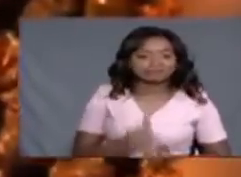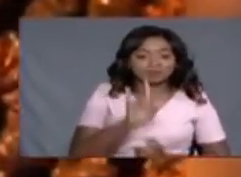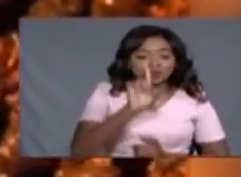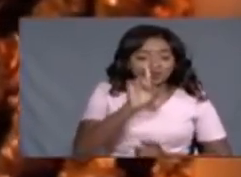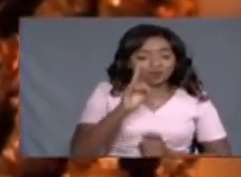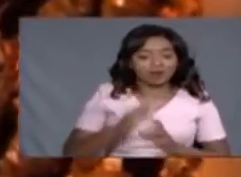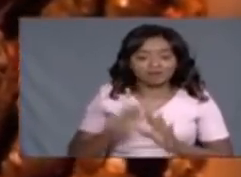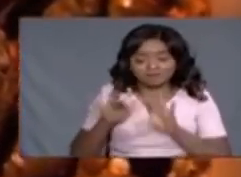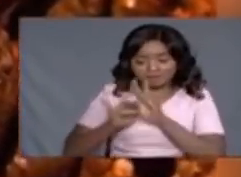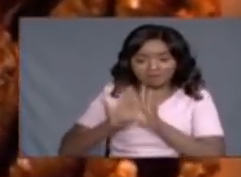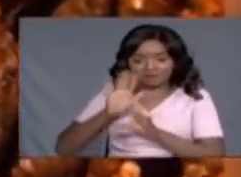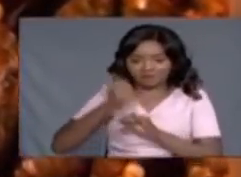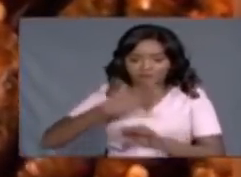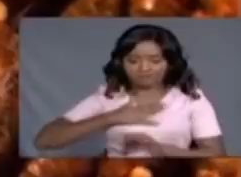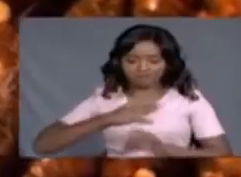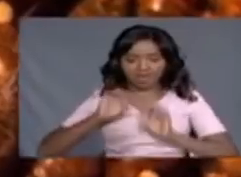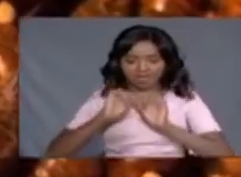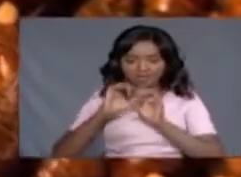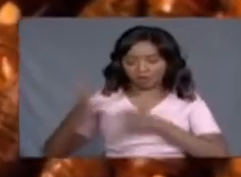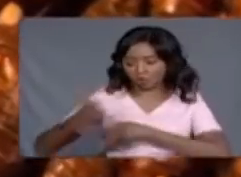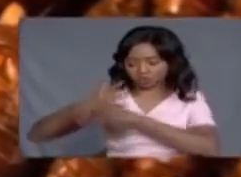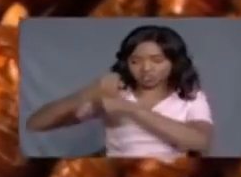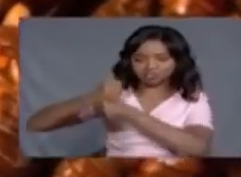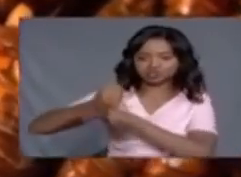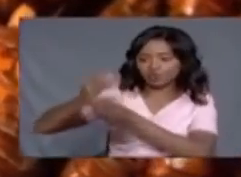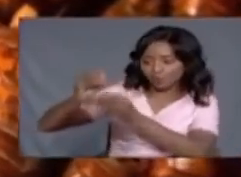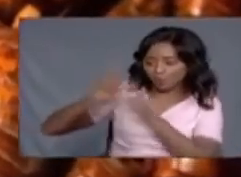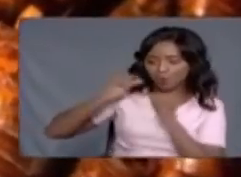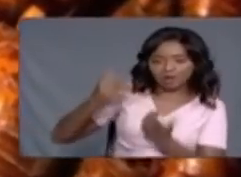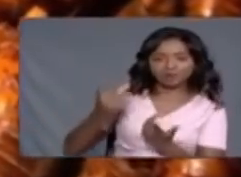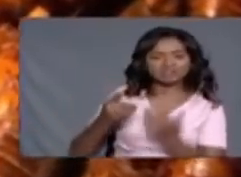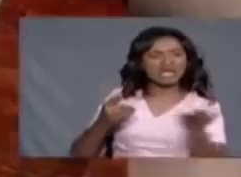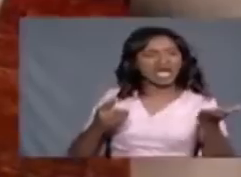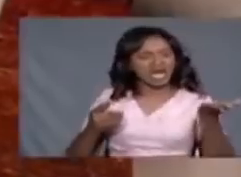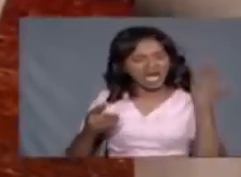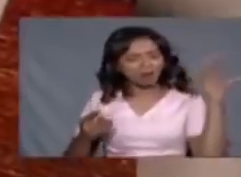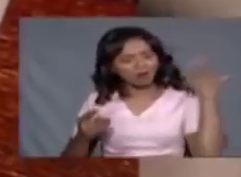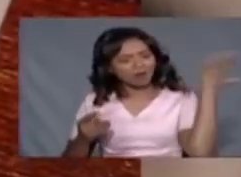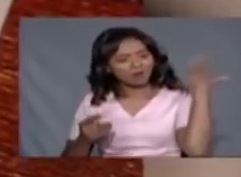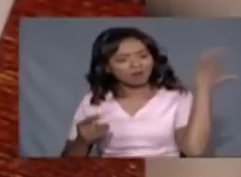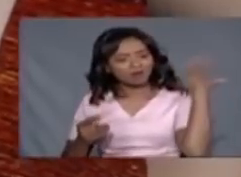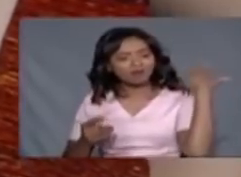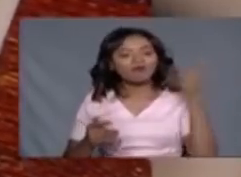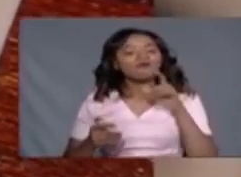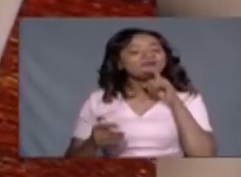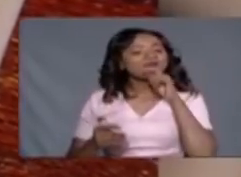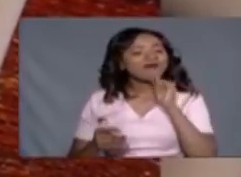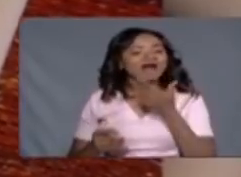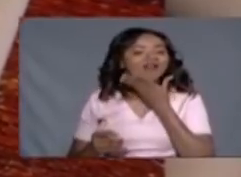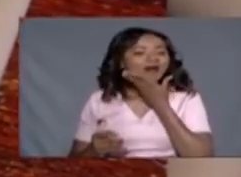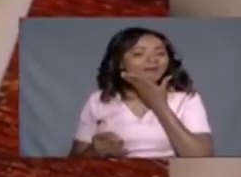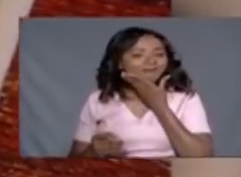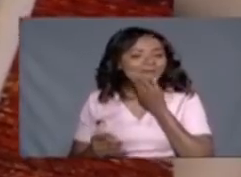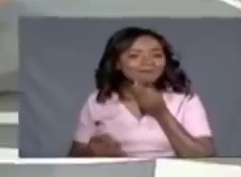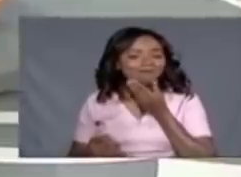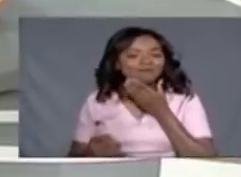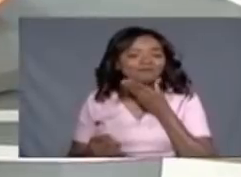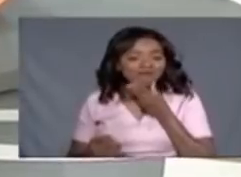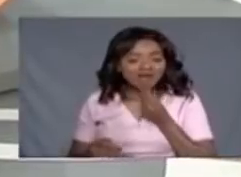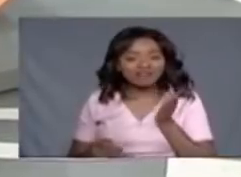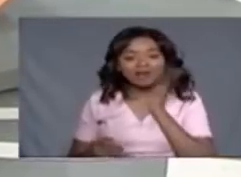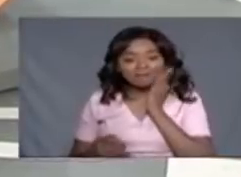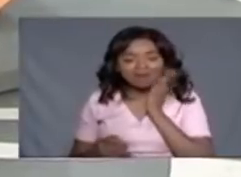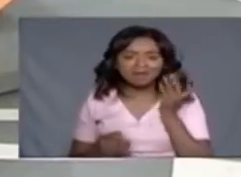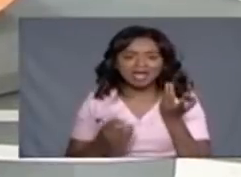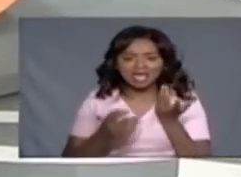society was telling us that in our hard times, their parents used to harvest these locusts when they come